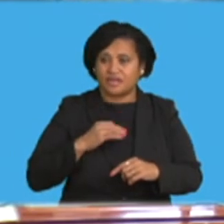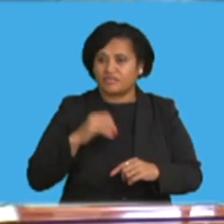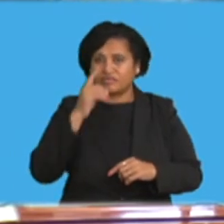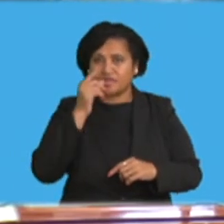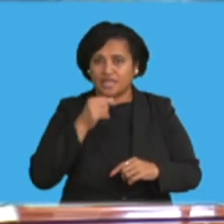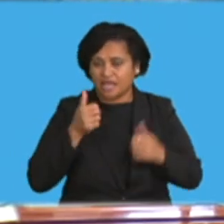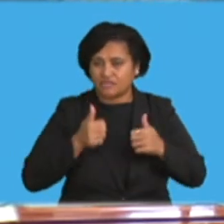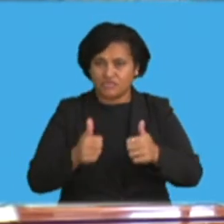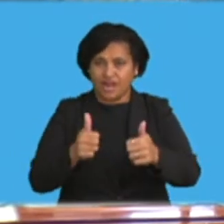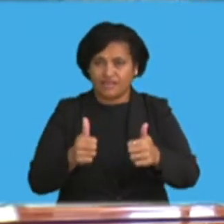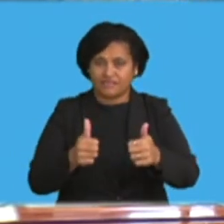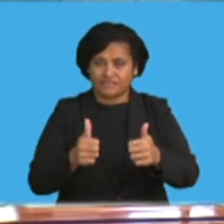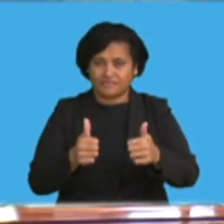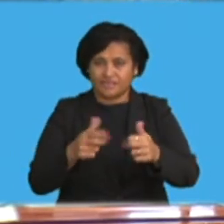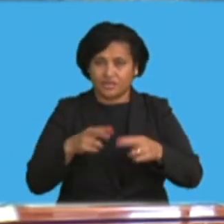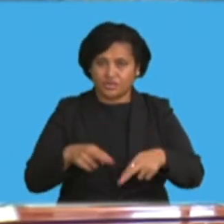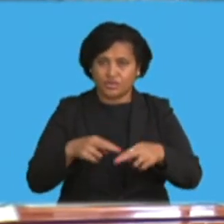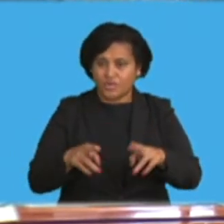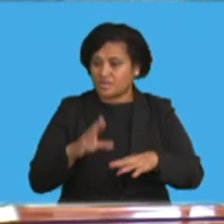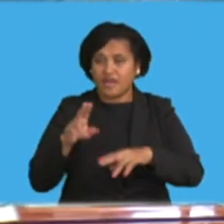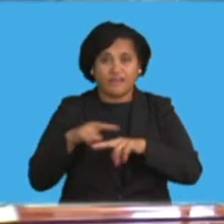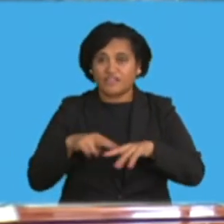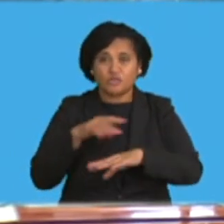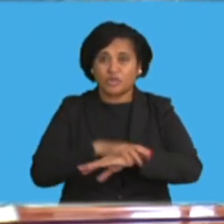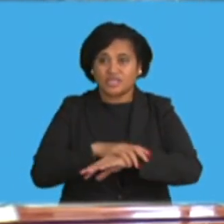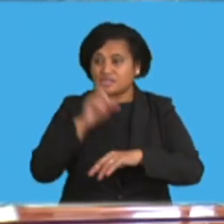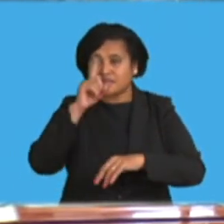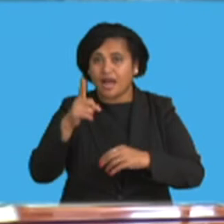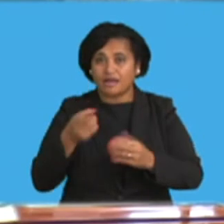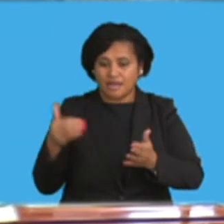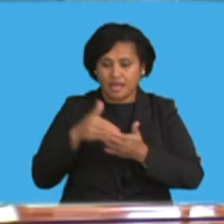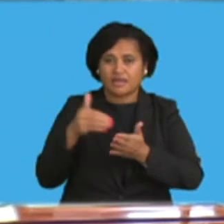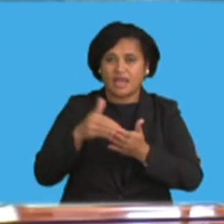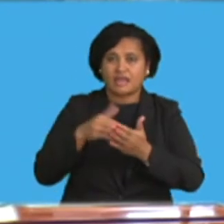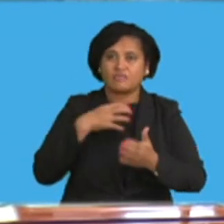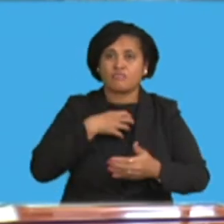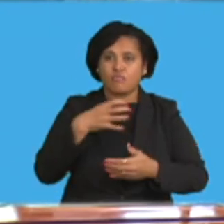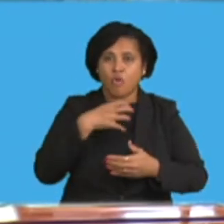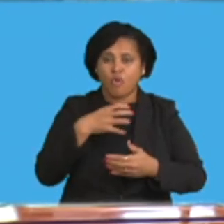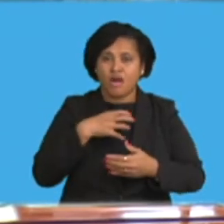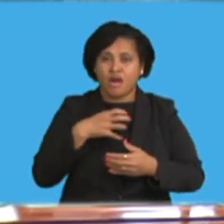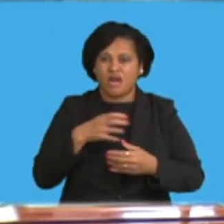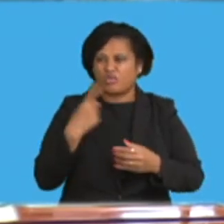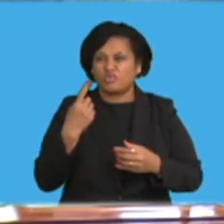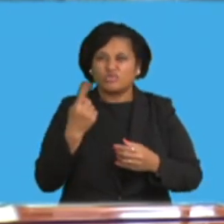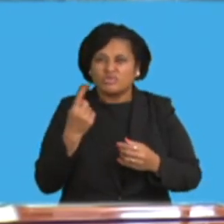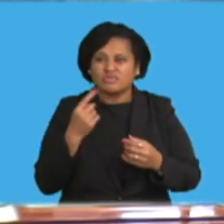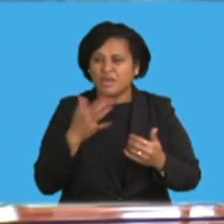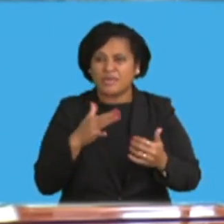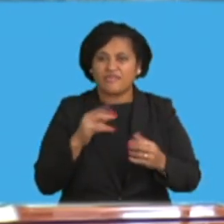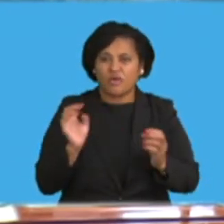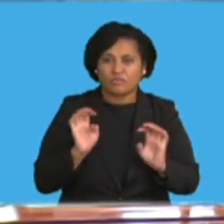roles. The Fiji Police Force cannot afford to carry excess staff or drivers to these professional experts or